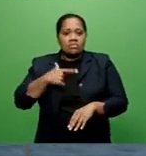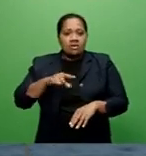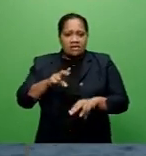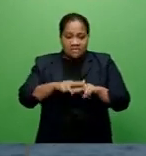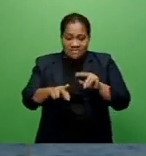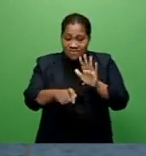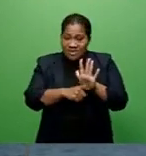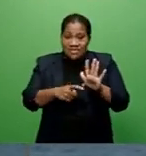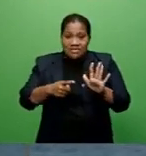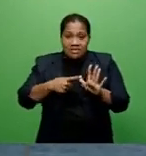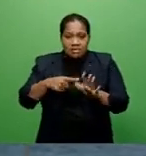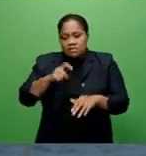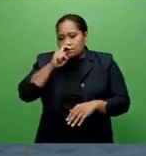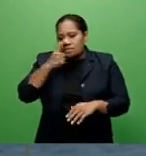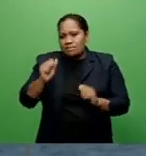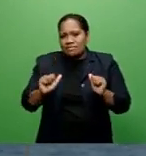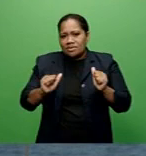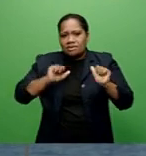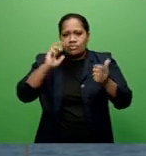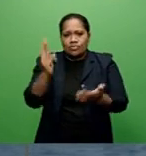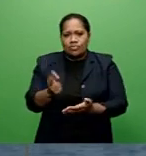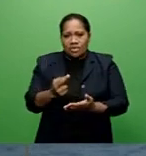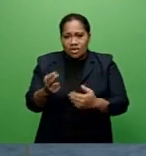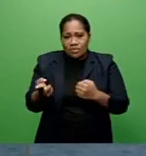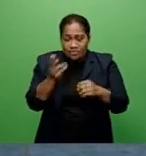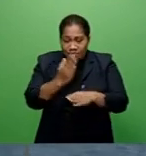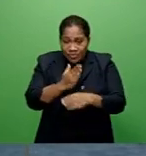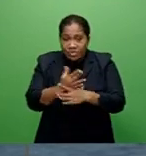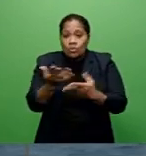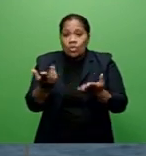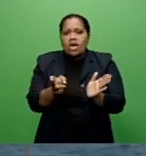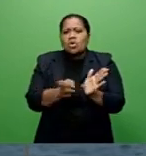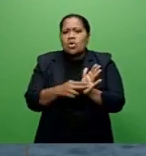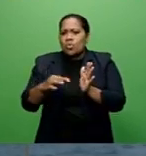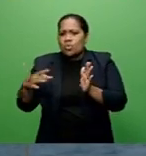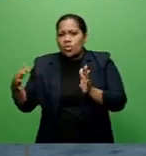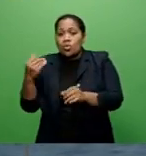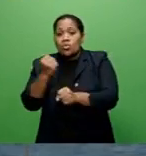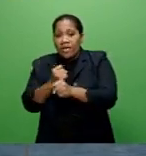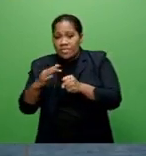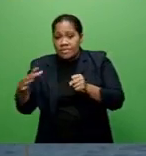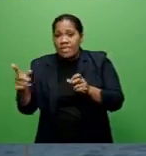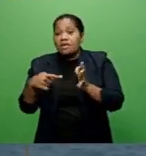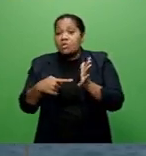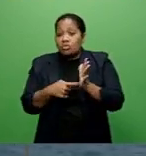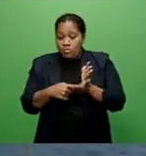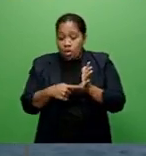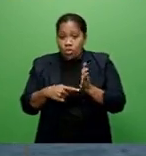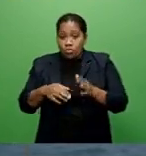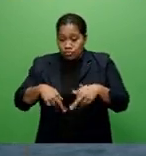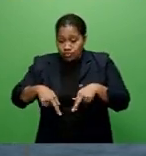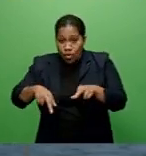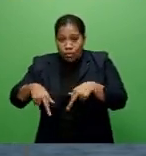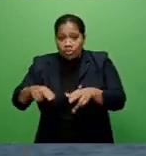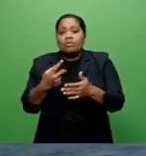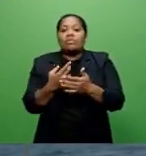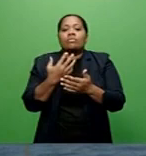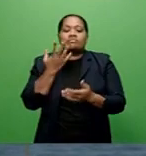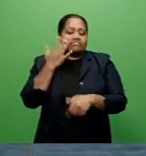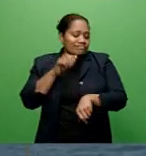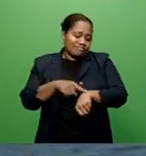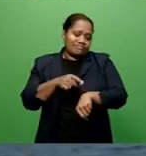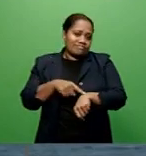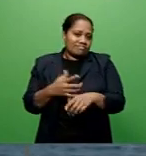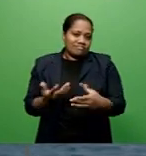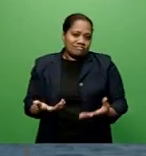complete rehabilitation on Nokonoko, Grantham and Tumbo roads on time due to wet weather conditions.